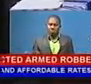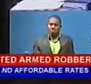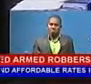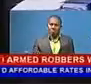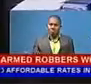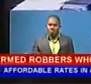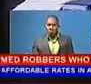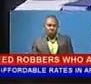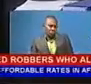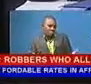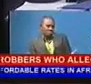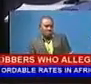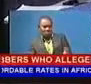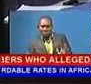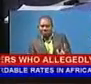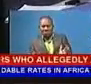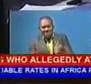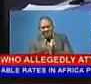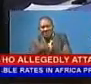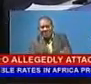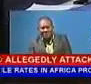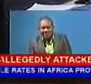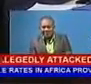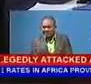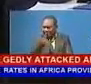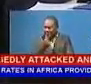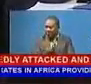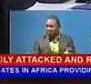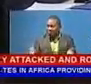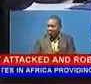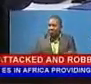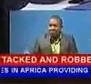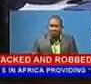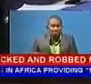just letting him repeat the list? We don't have any record of it.